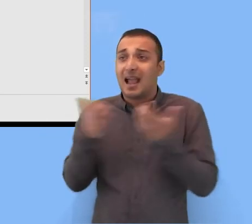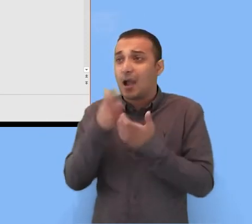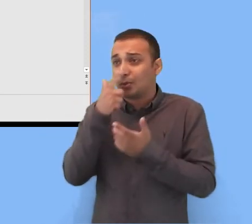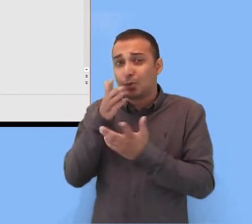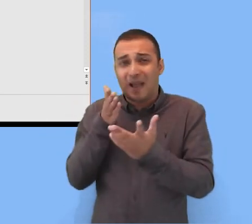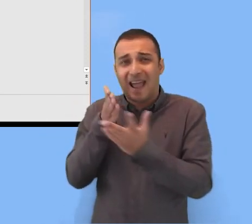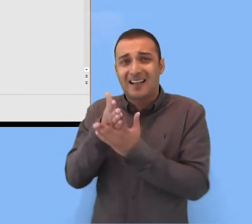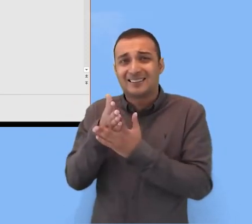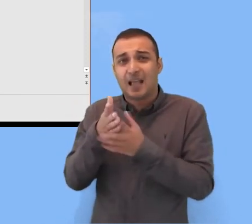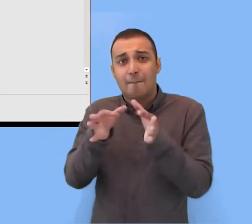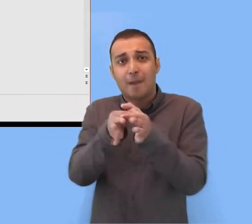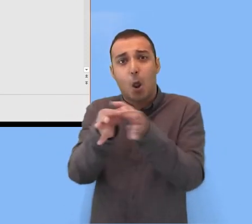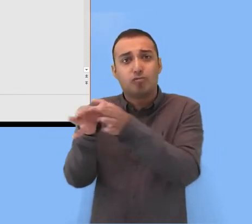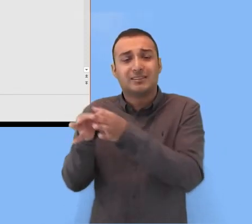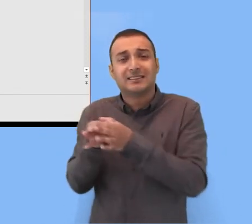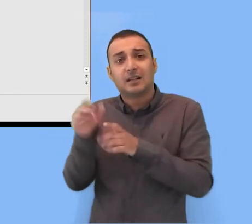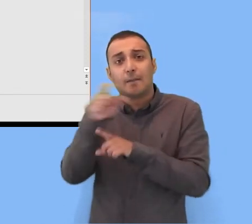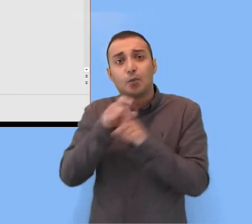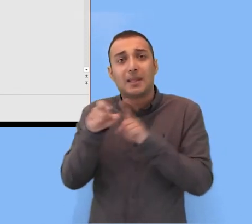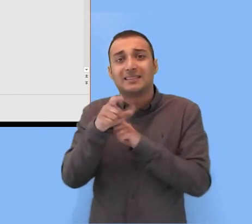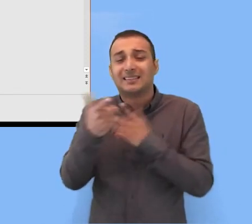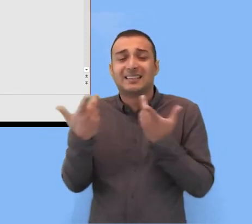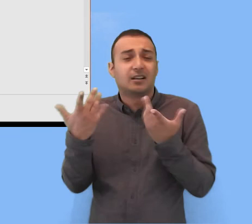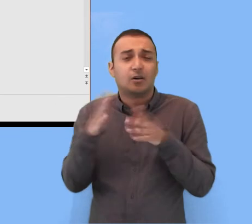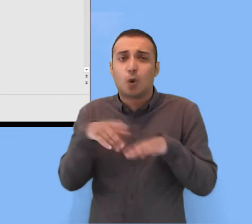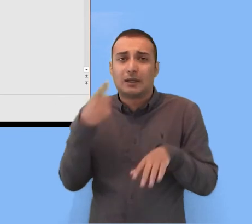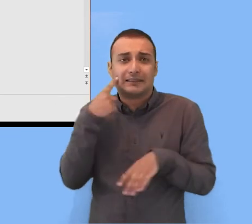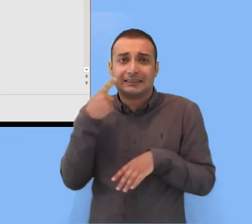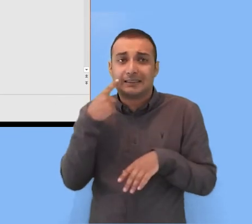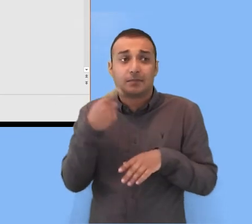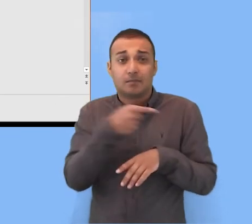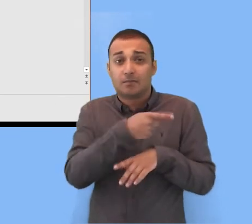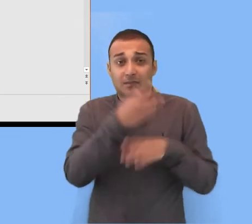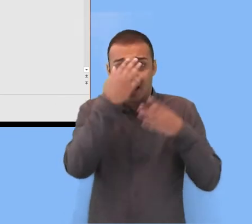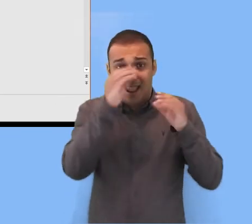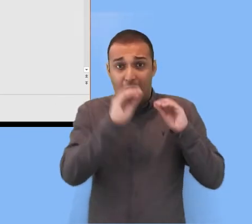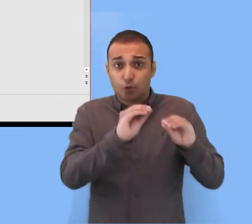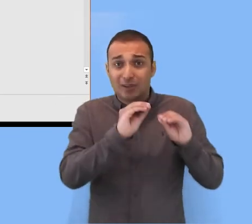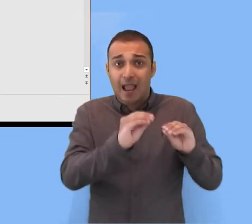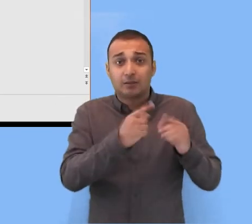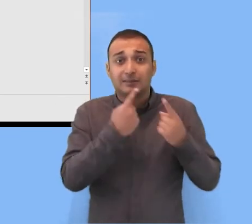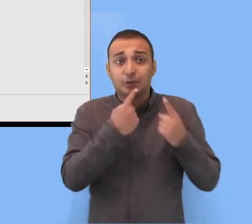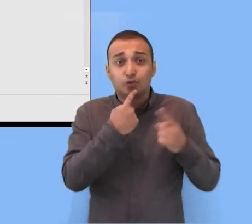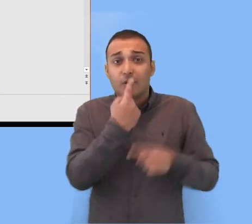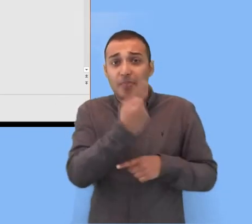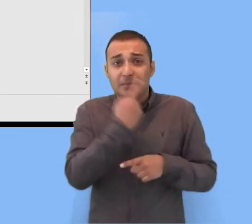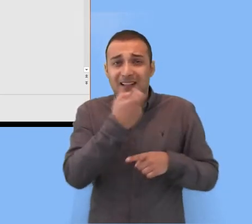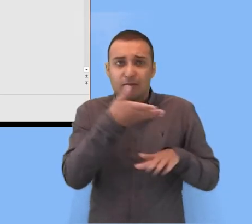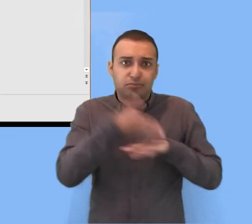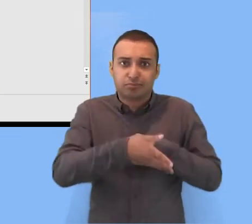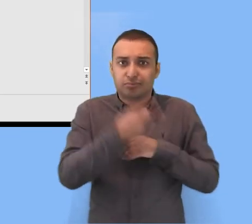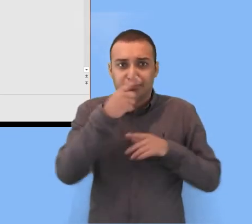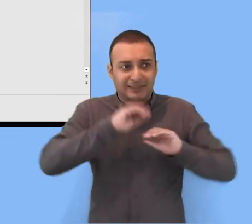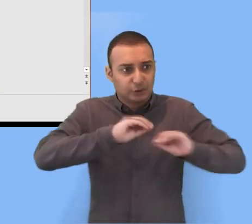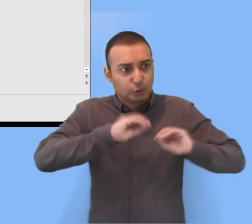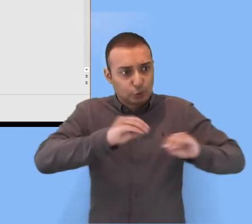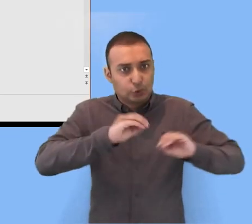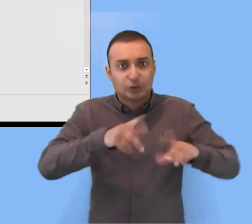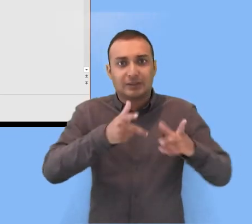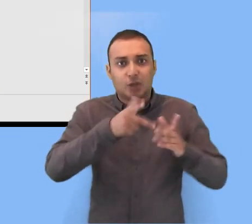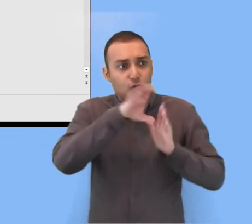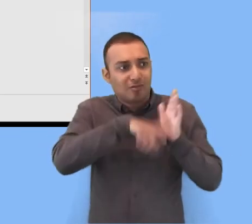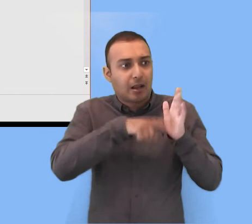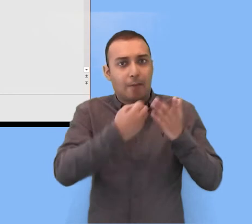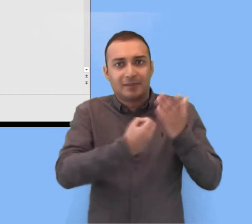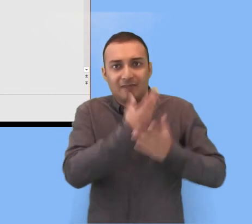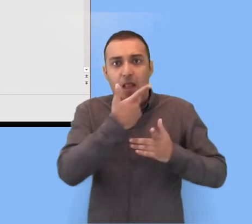not easy when educators are working really hard themselves on what they've got to do, delivering curriculum, you know, doing all the other